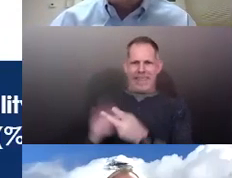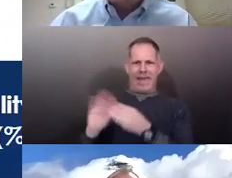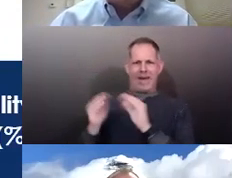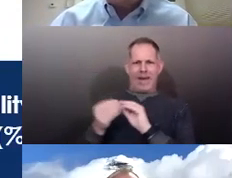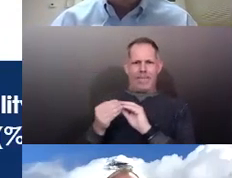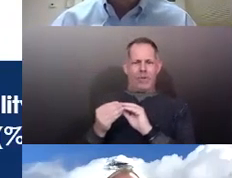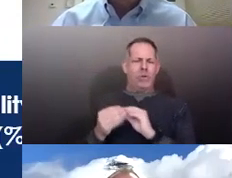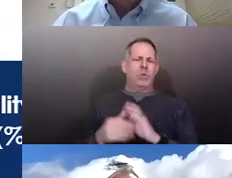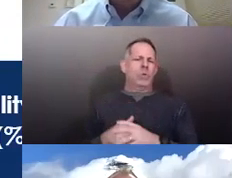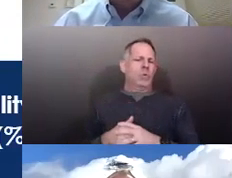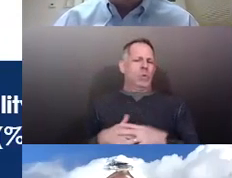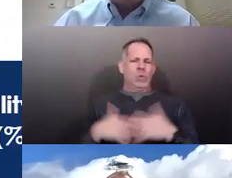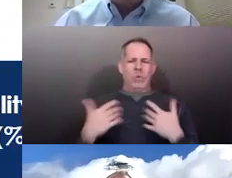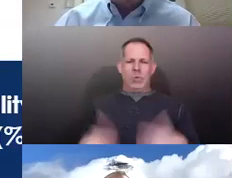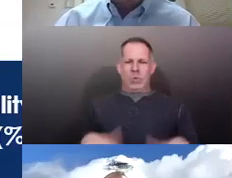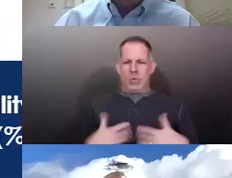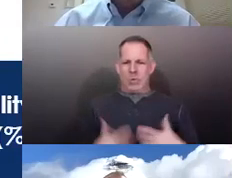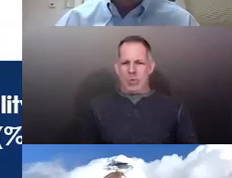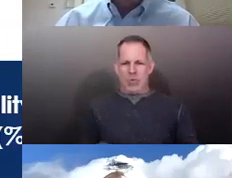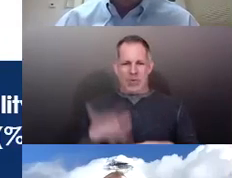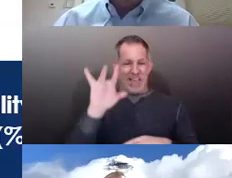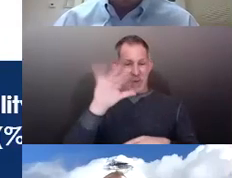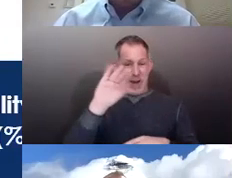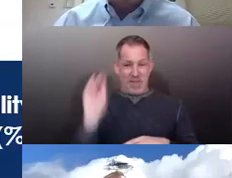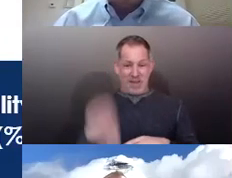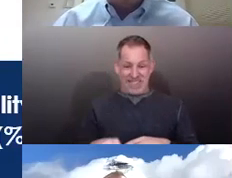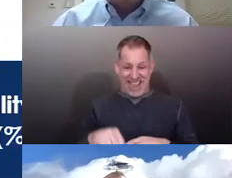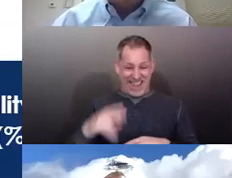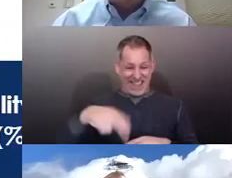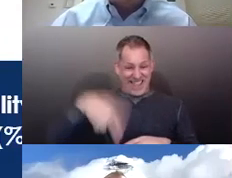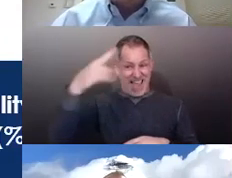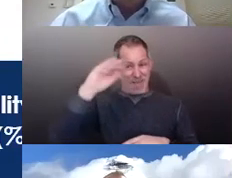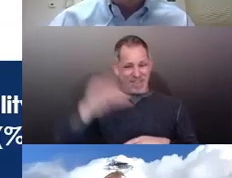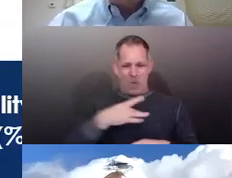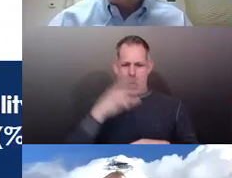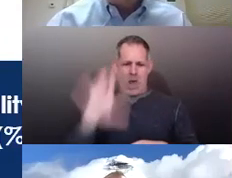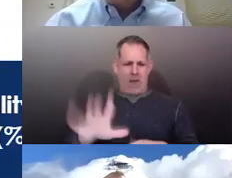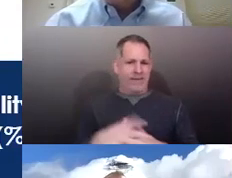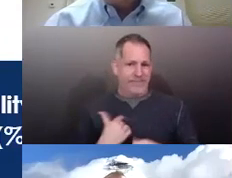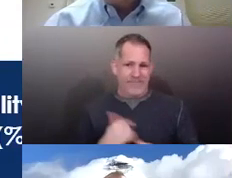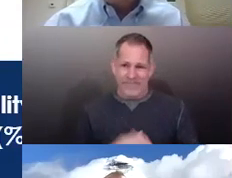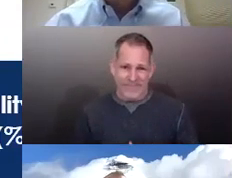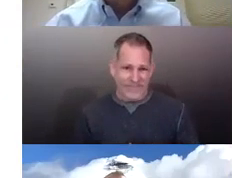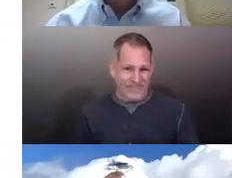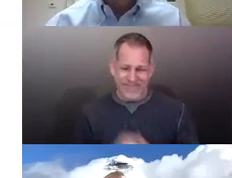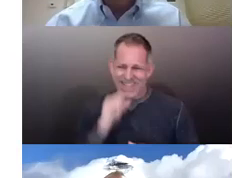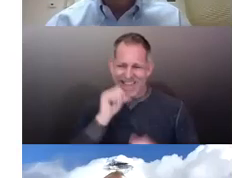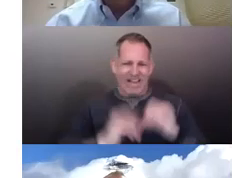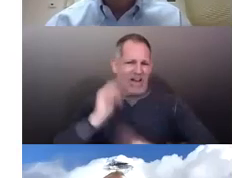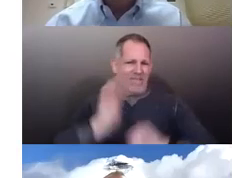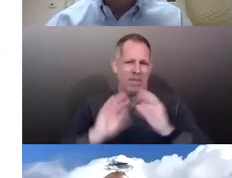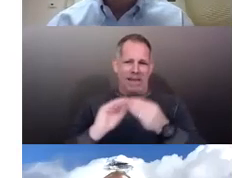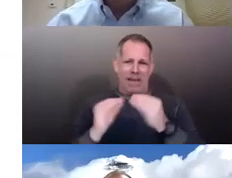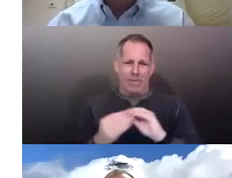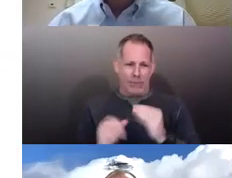25%, I don't like those chances. Stay away, I'll have the groceries delivered. Next slide, please.